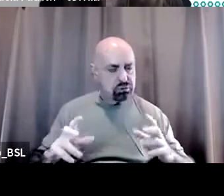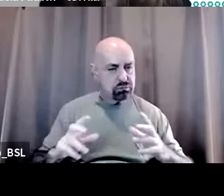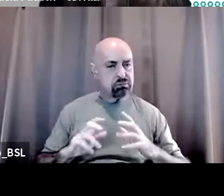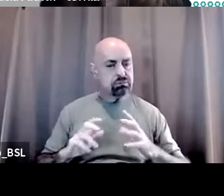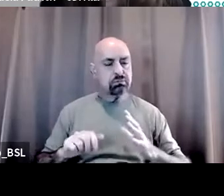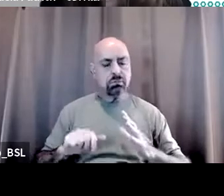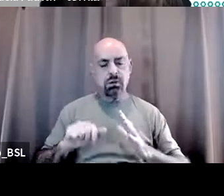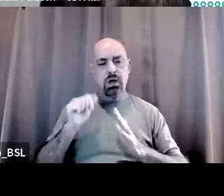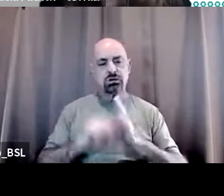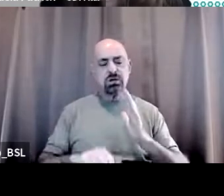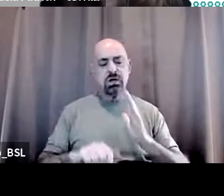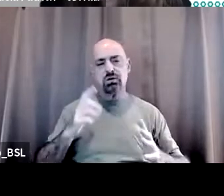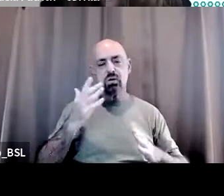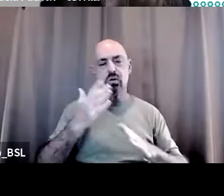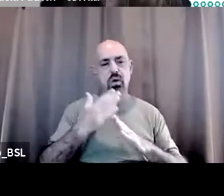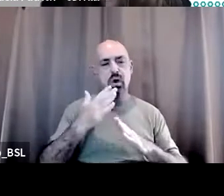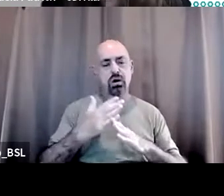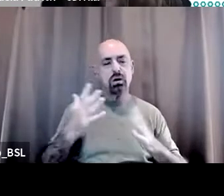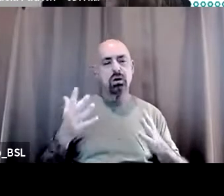to work